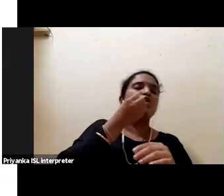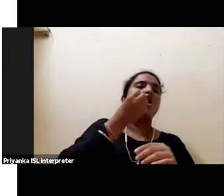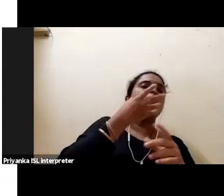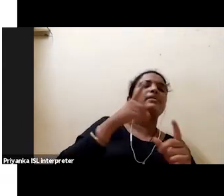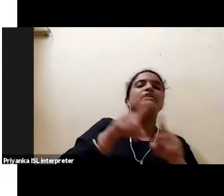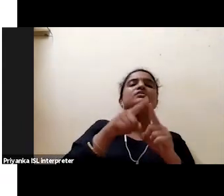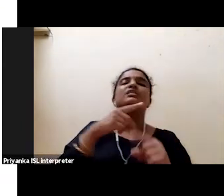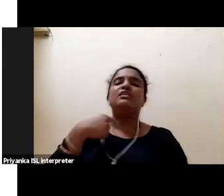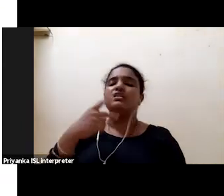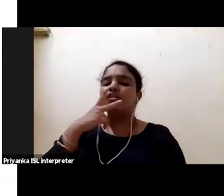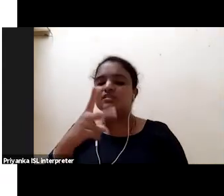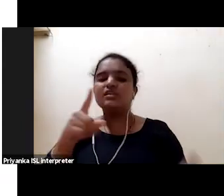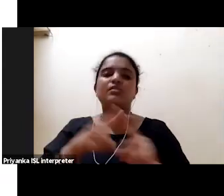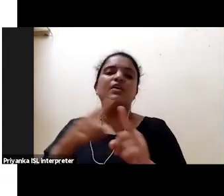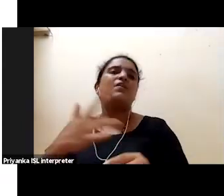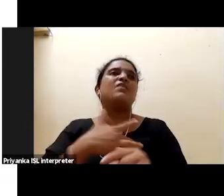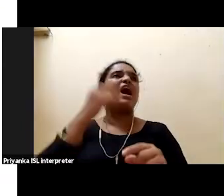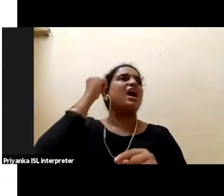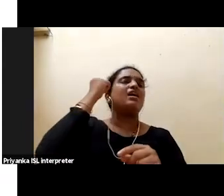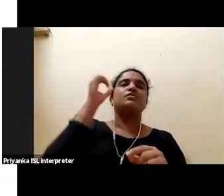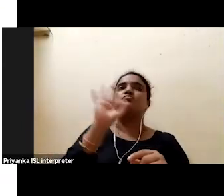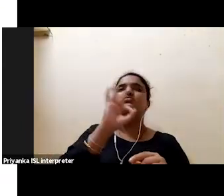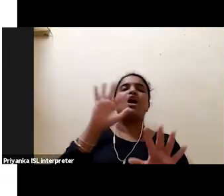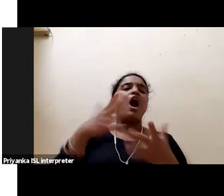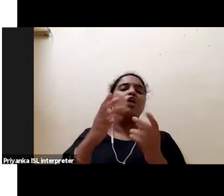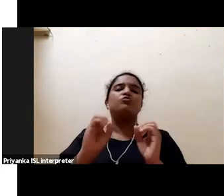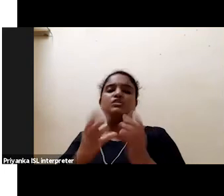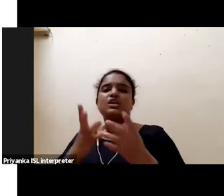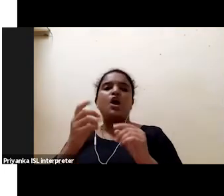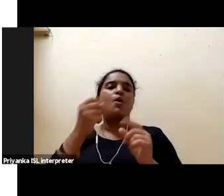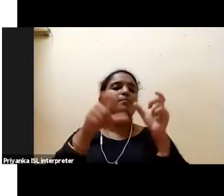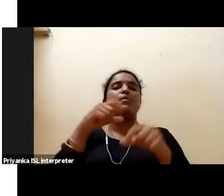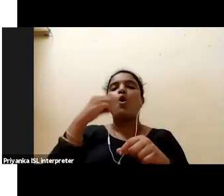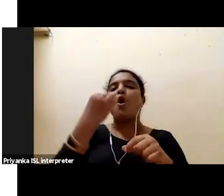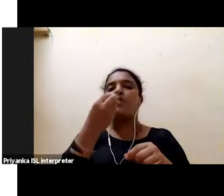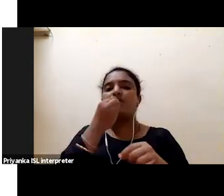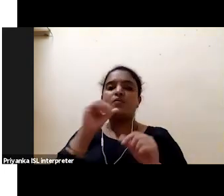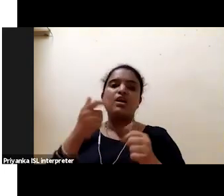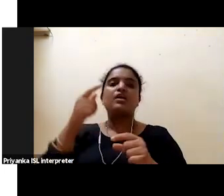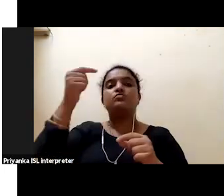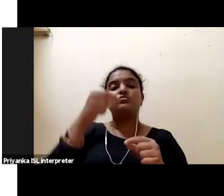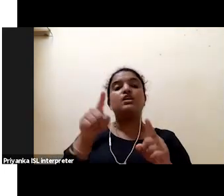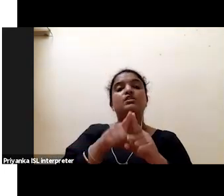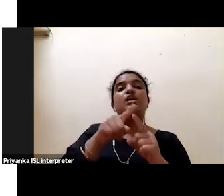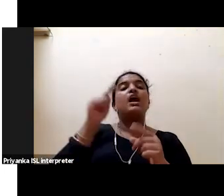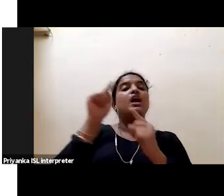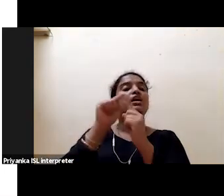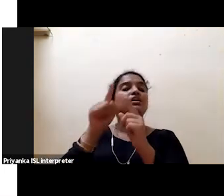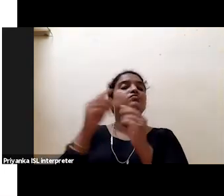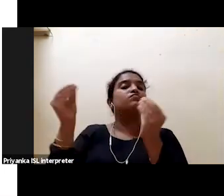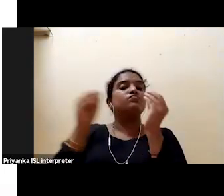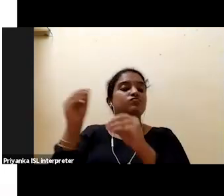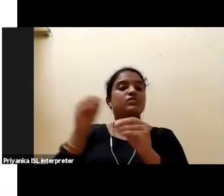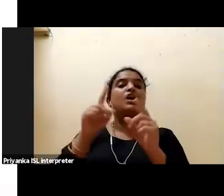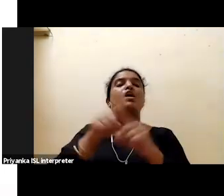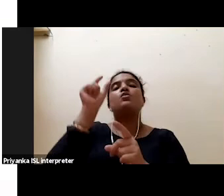just by seeing the ingredients, they may not understand how to go about this. Ingredients, very important. The ingredients should always be